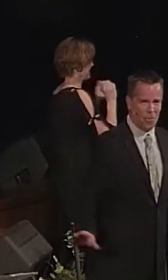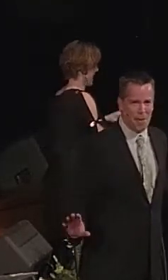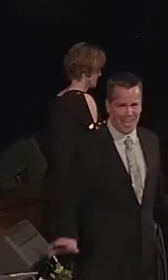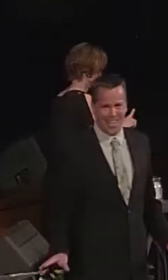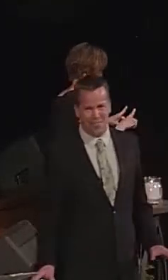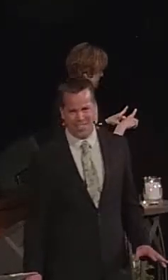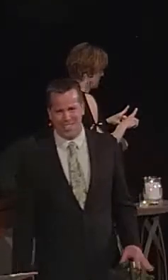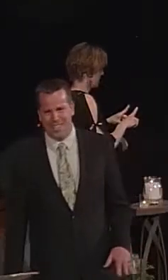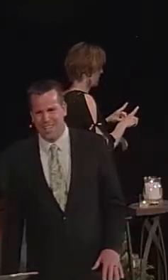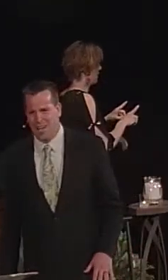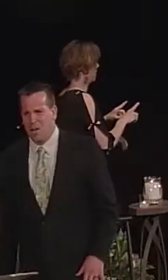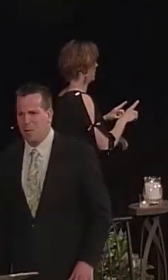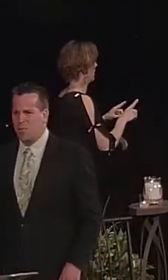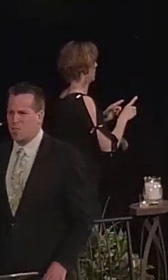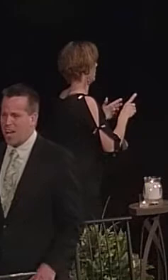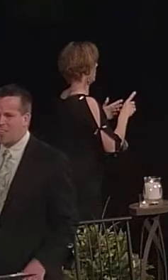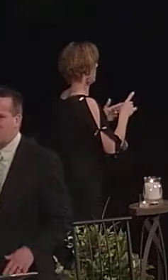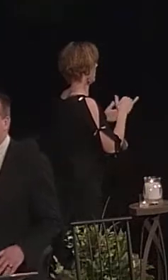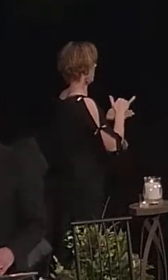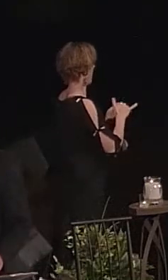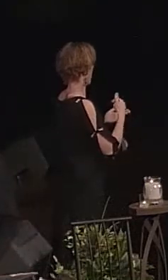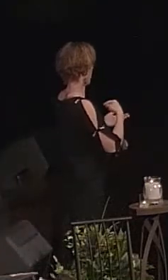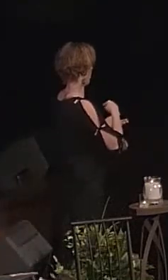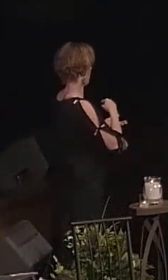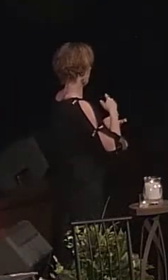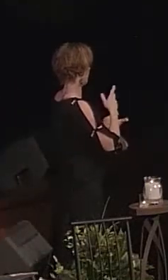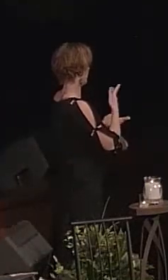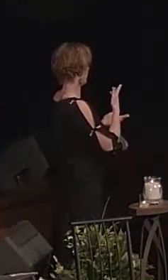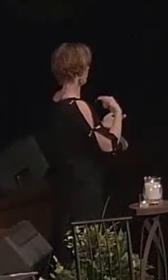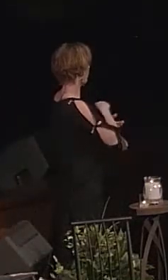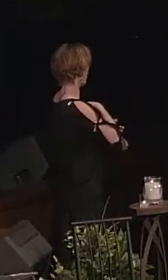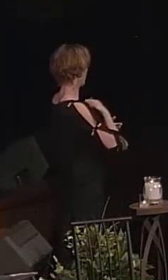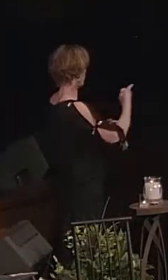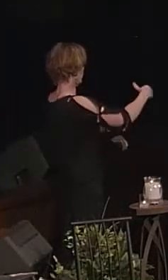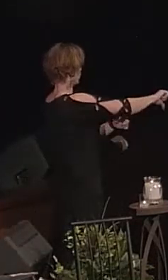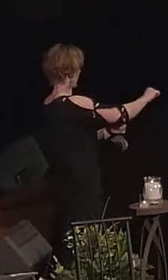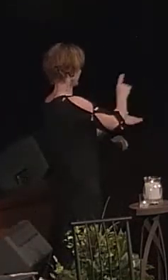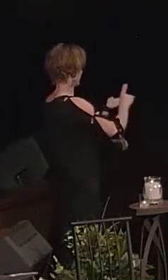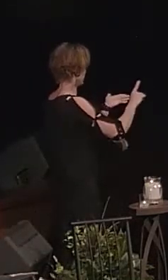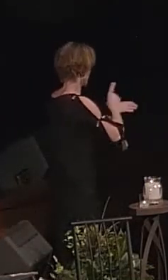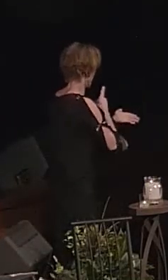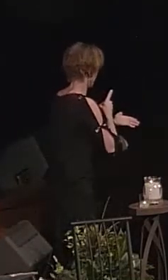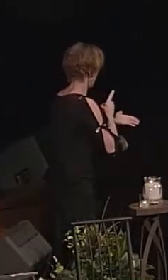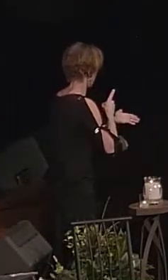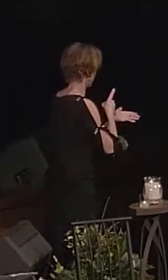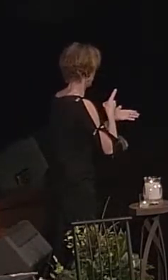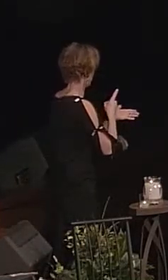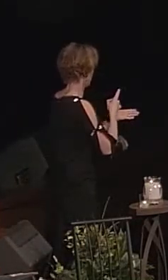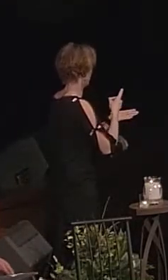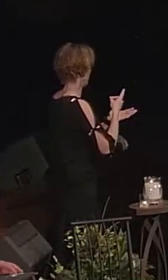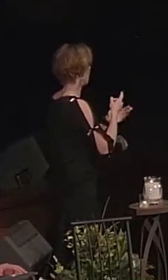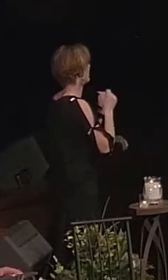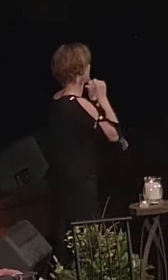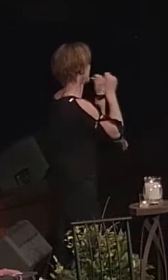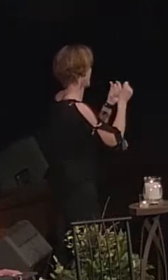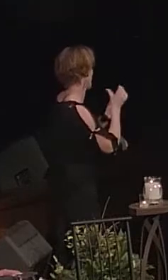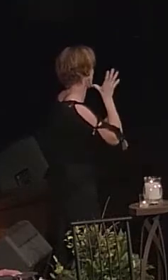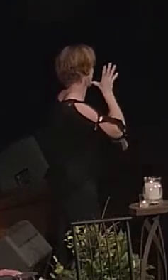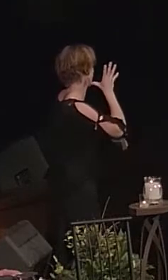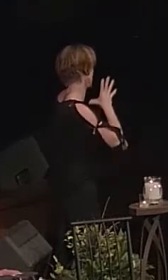beautiful or magnificent. We reject discrimination at any level that would deny a female leadership